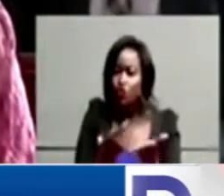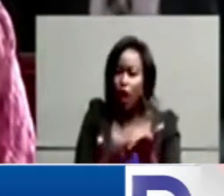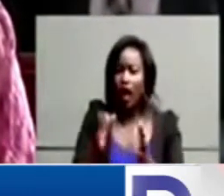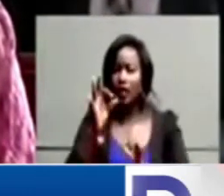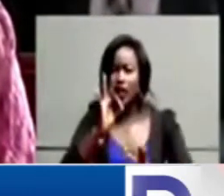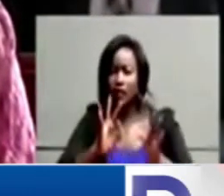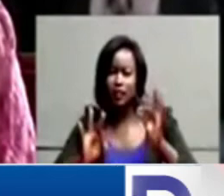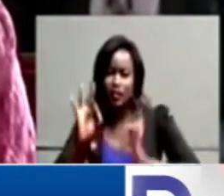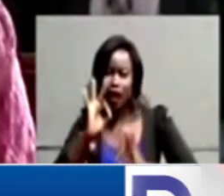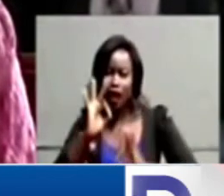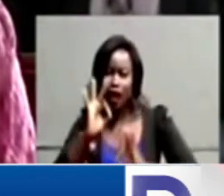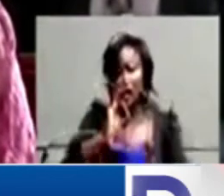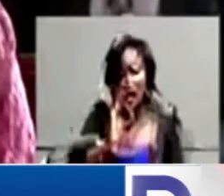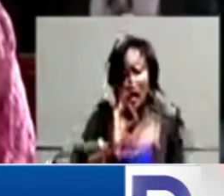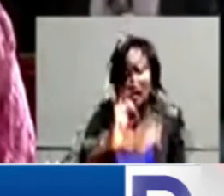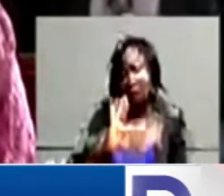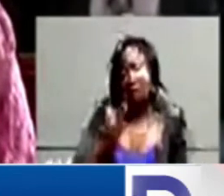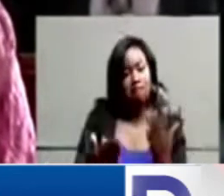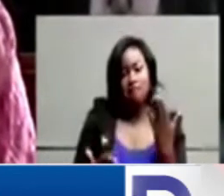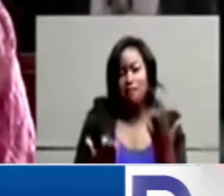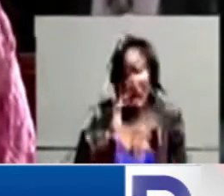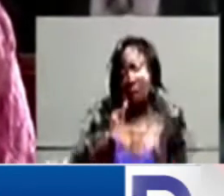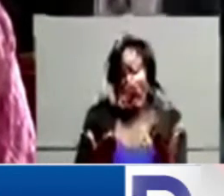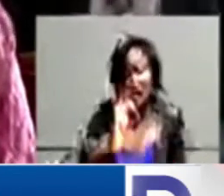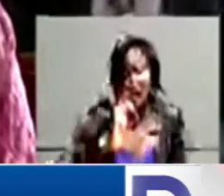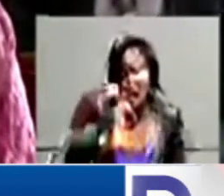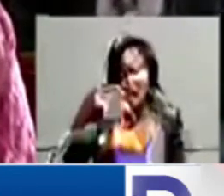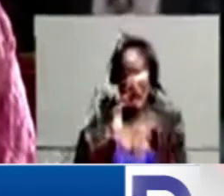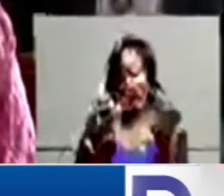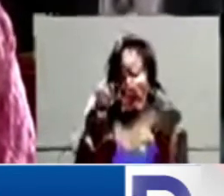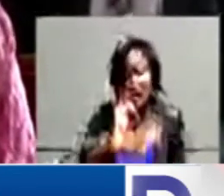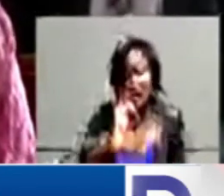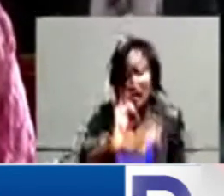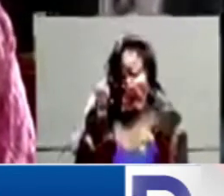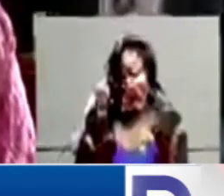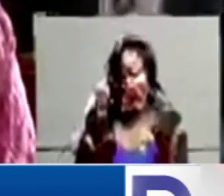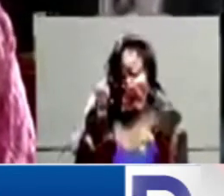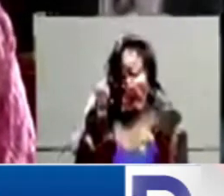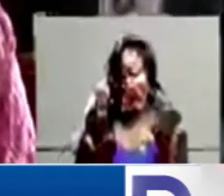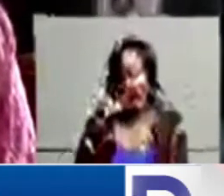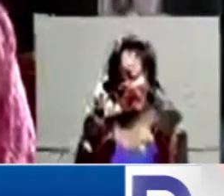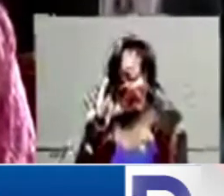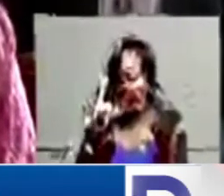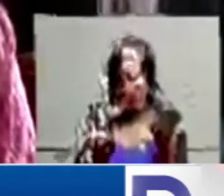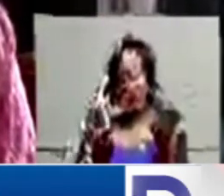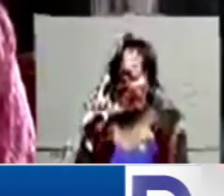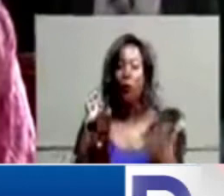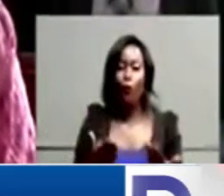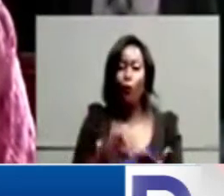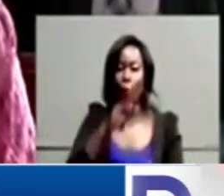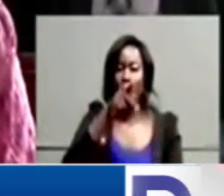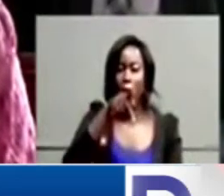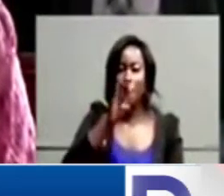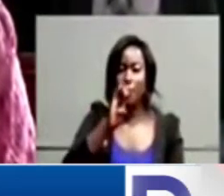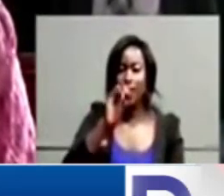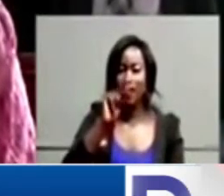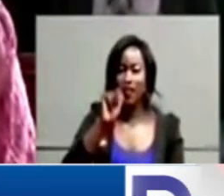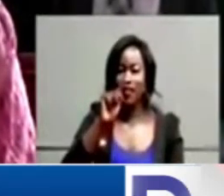Six. Six. So we shall have to describe the Ugandan style hexagon.